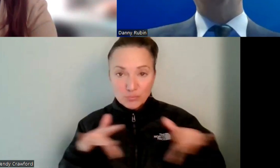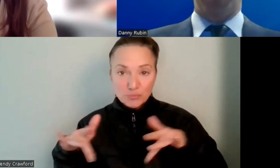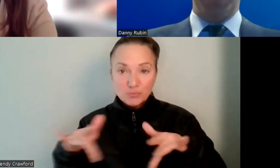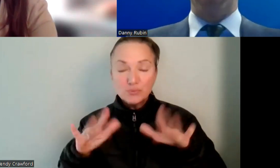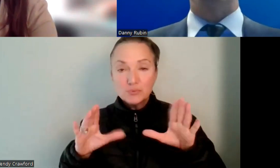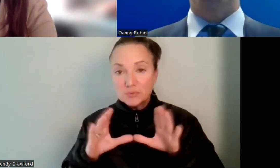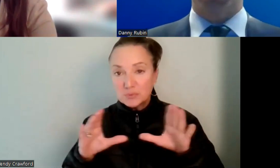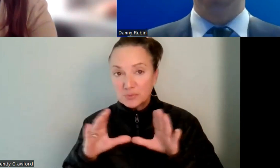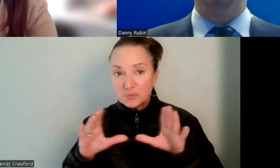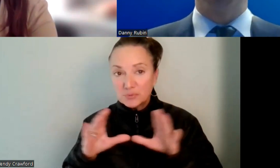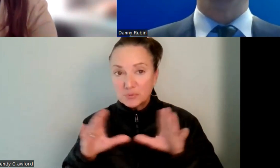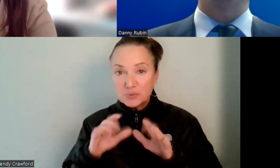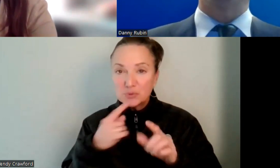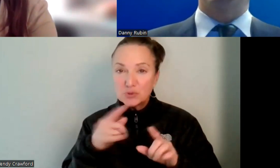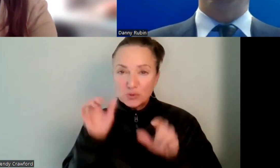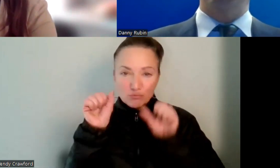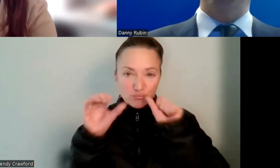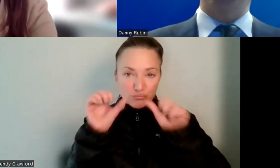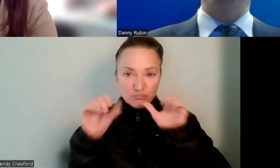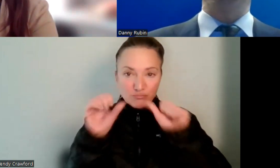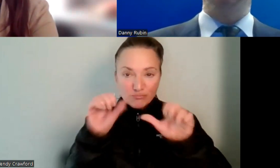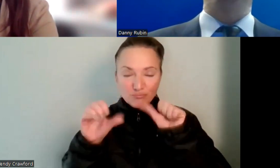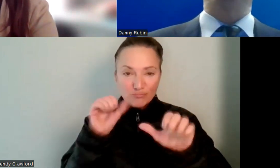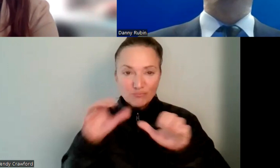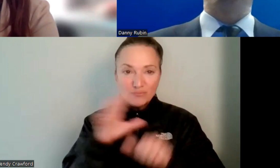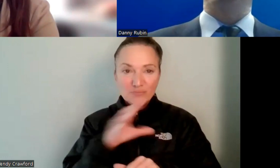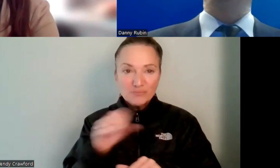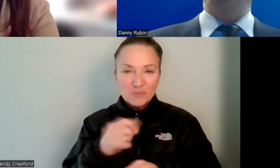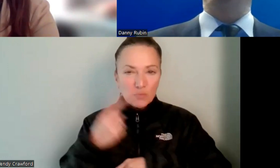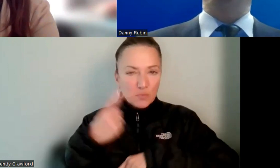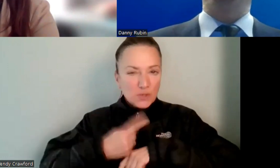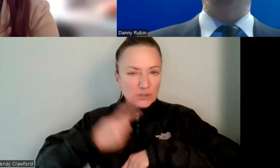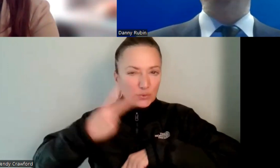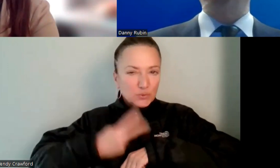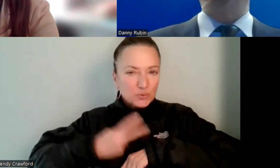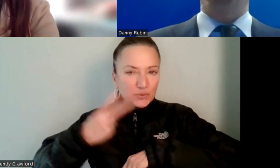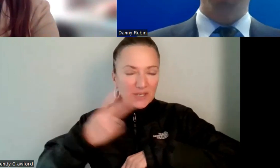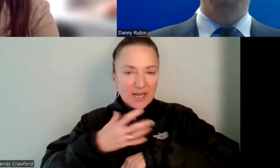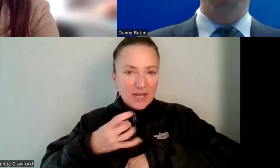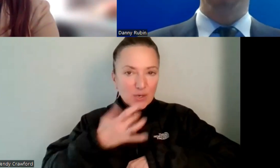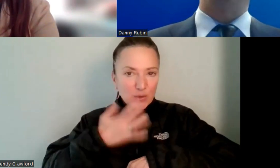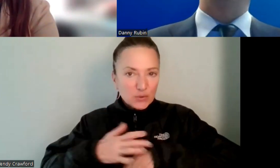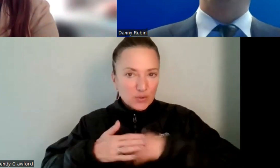all that stuff coming at you in your emails in the coming day or so. Good luck the